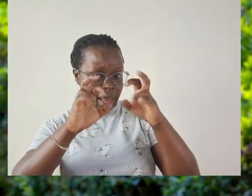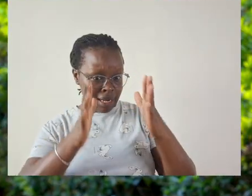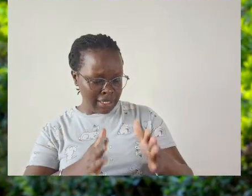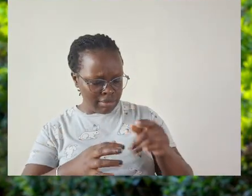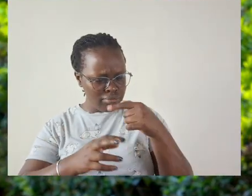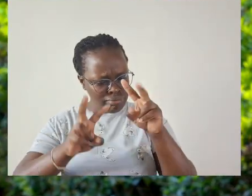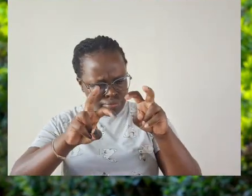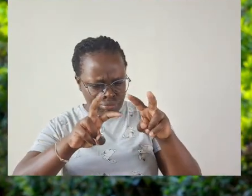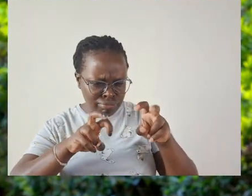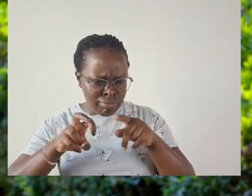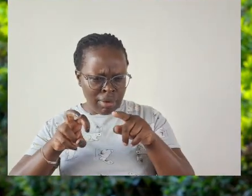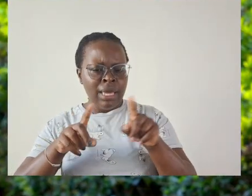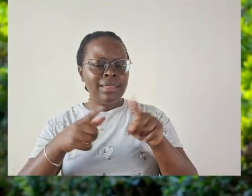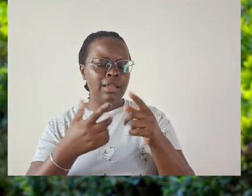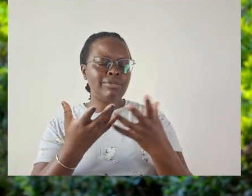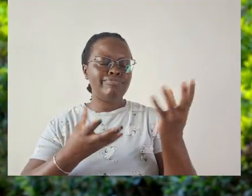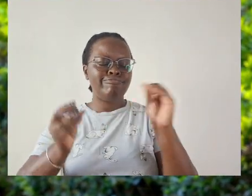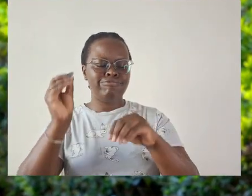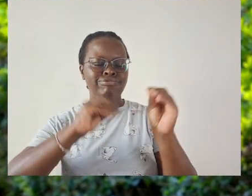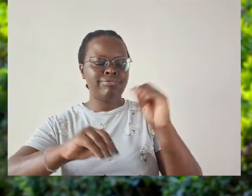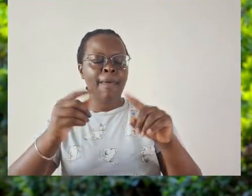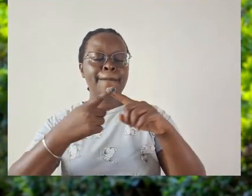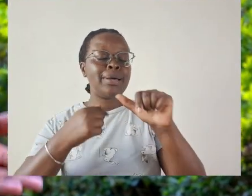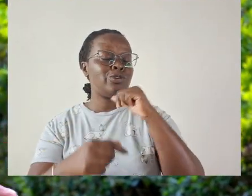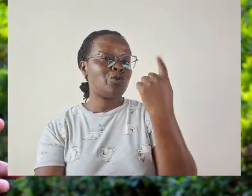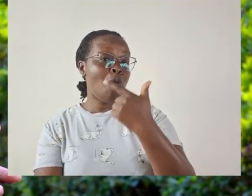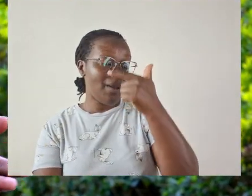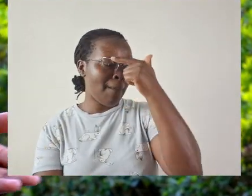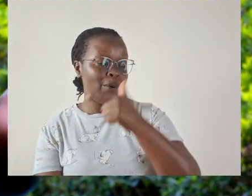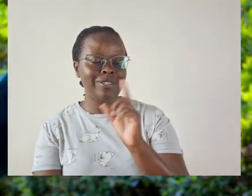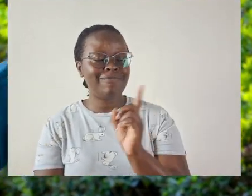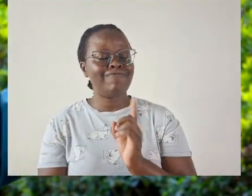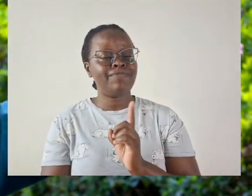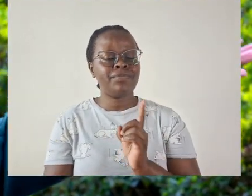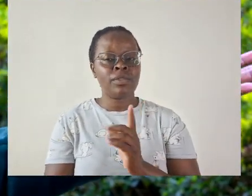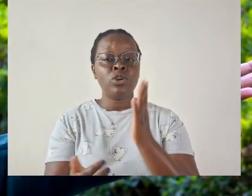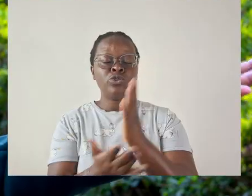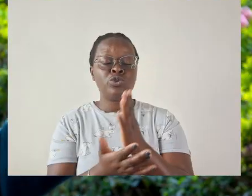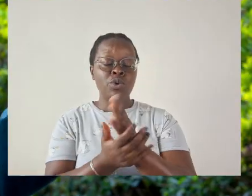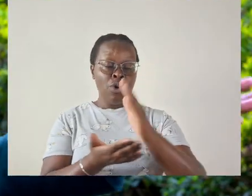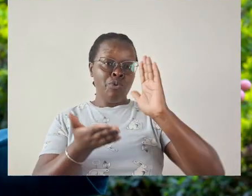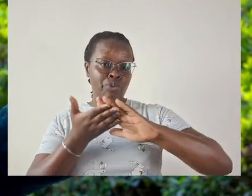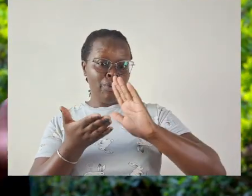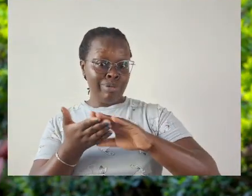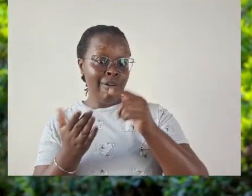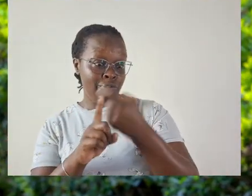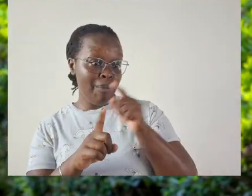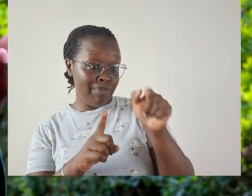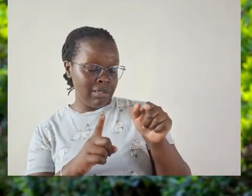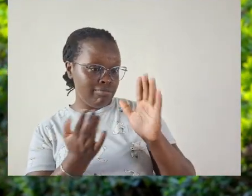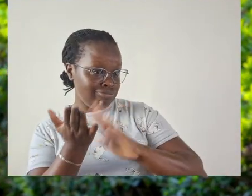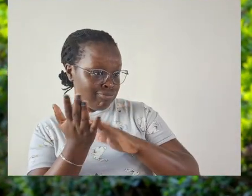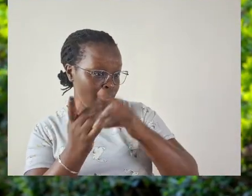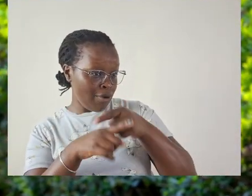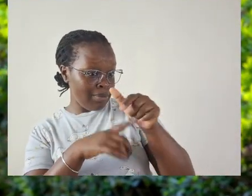input in our policies, and not just policies. By the way, the recommendations that are coming from this